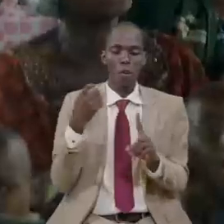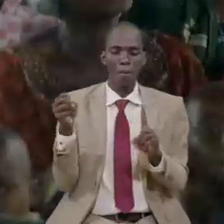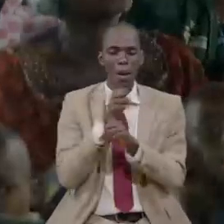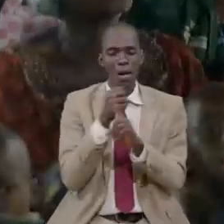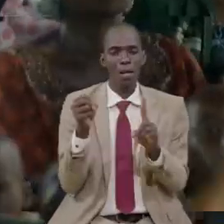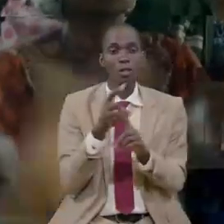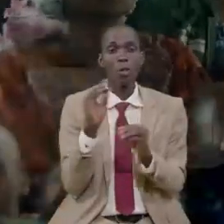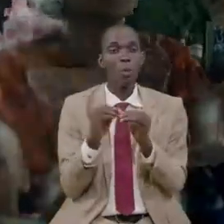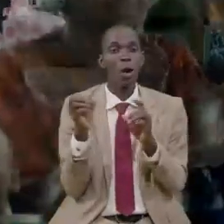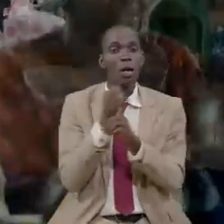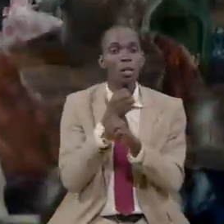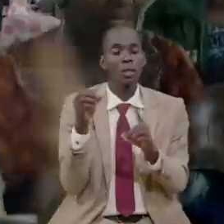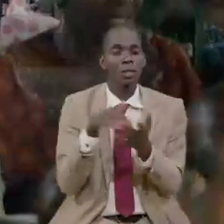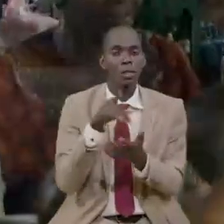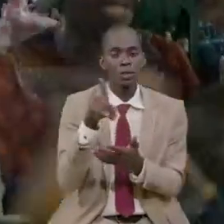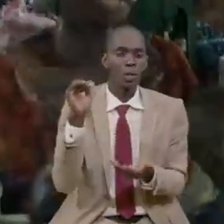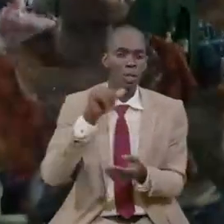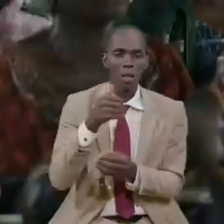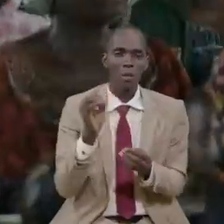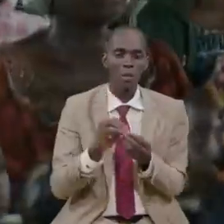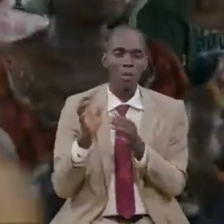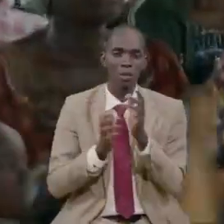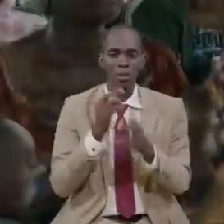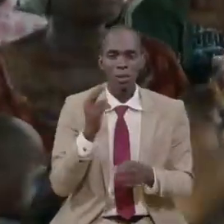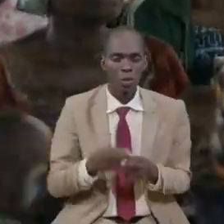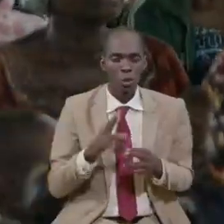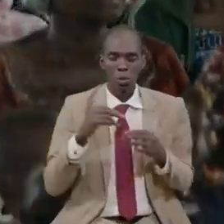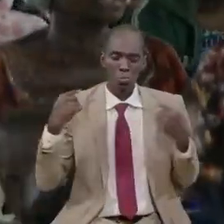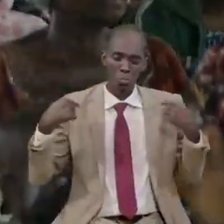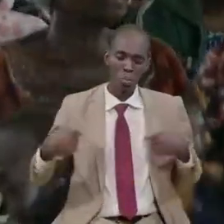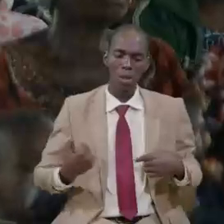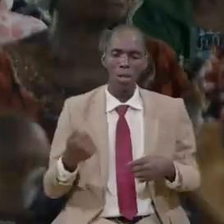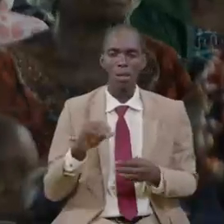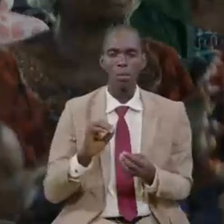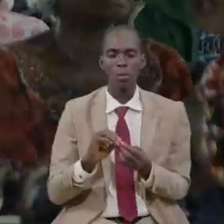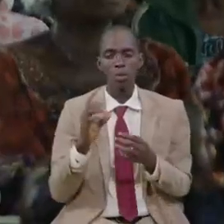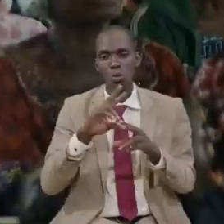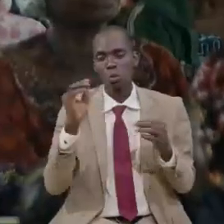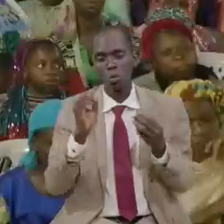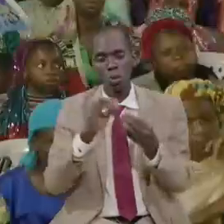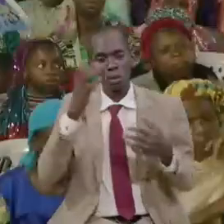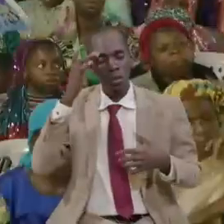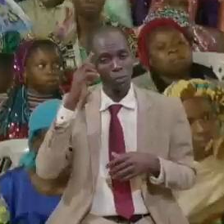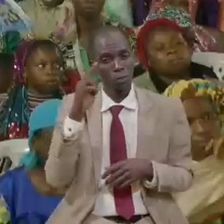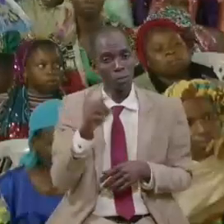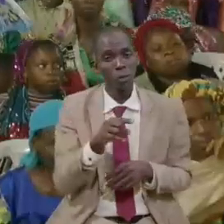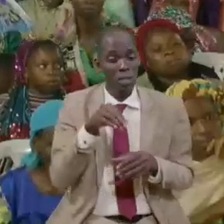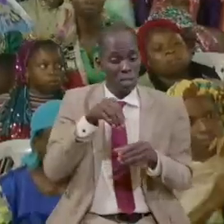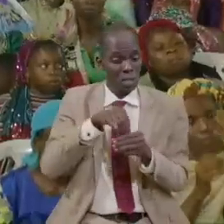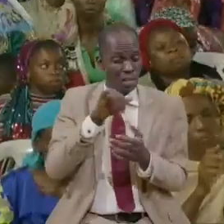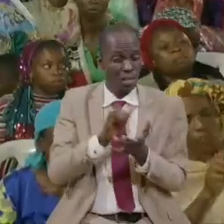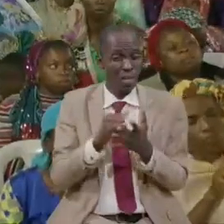no Affliction anymore in that healing and salvation by strives